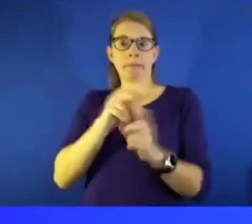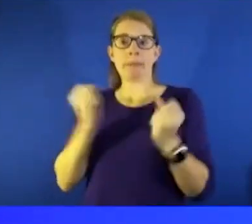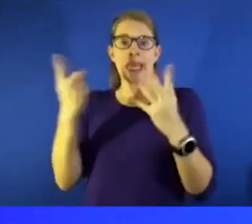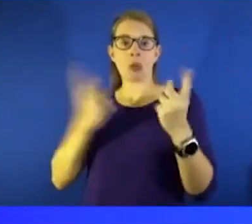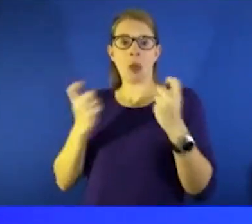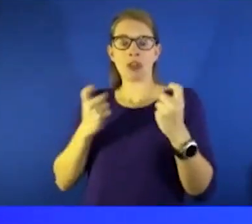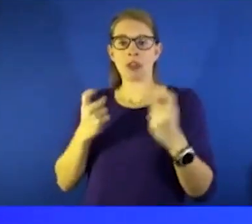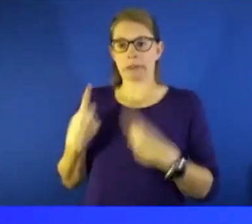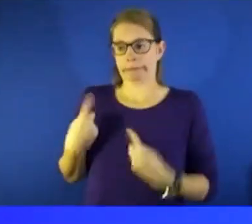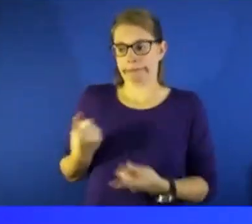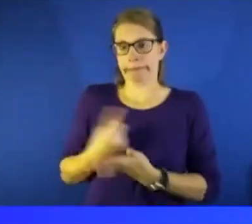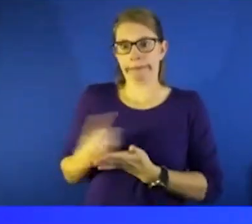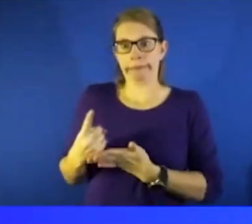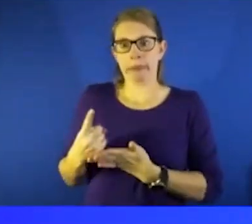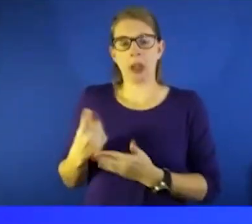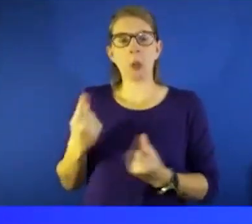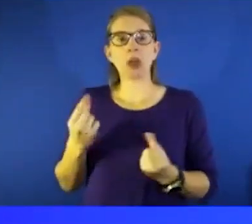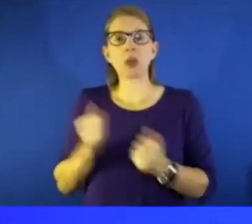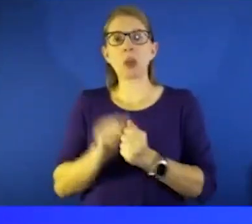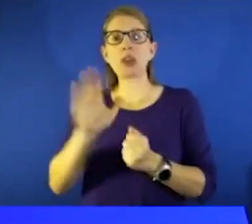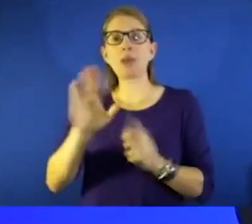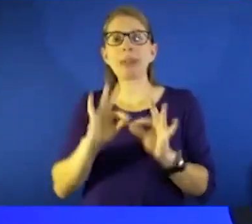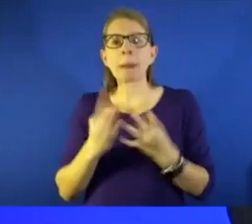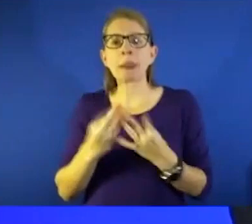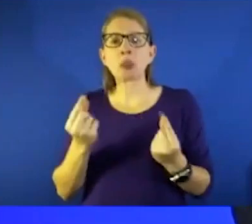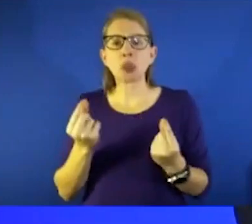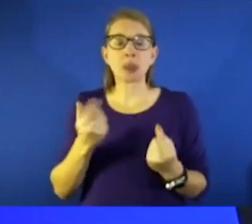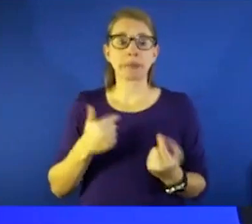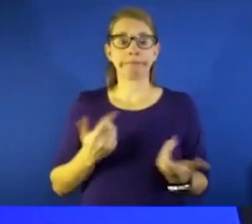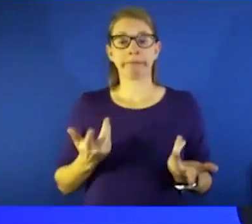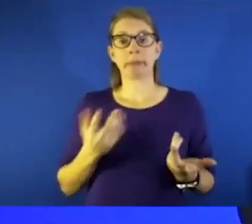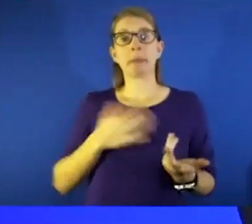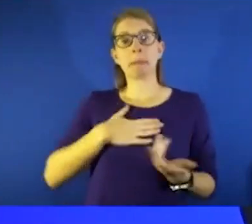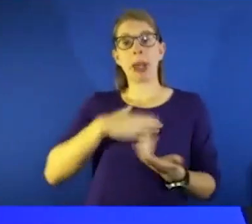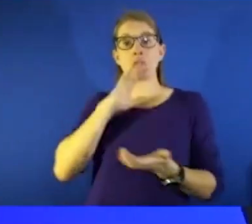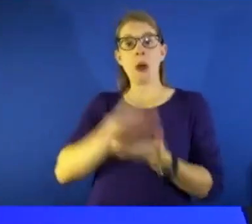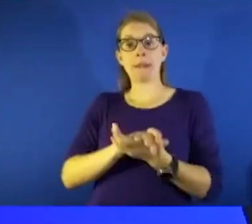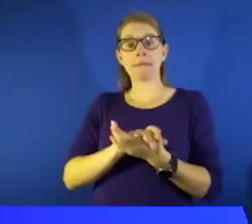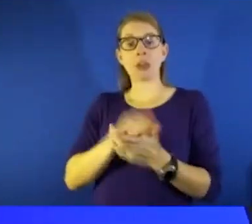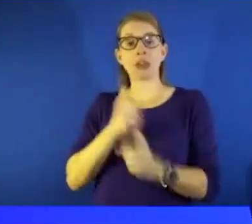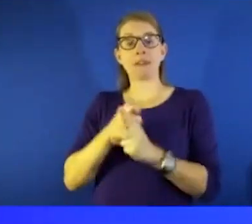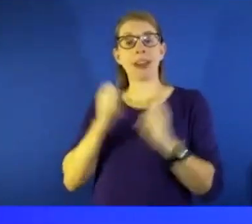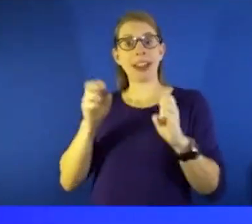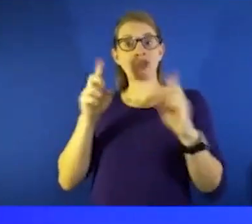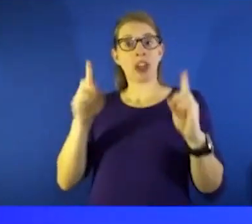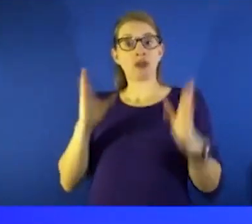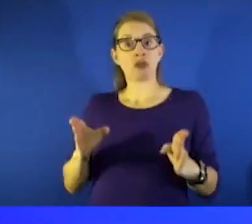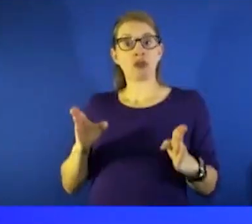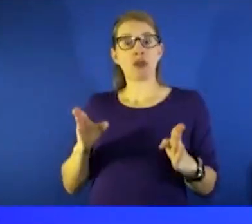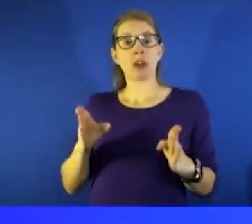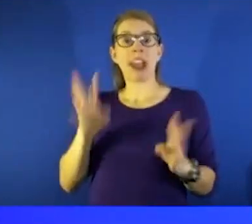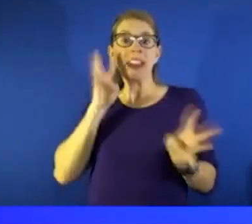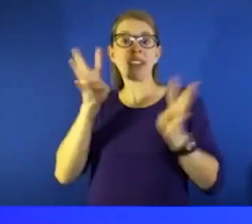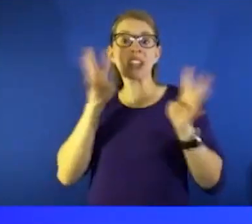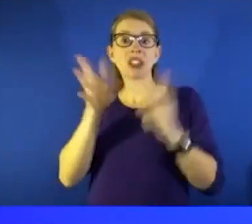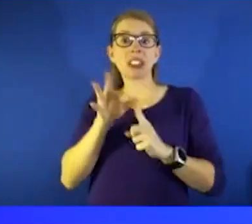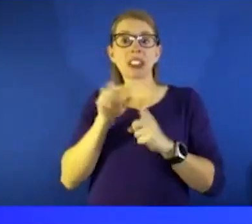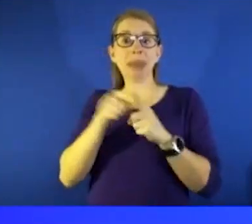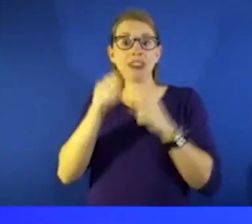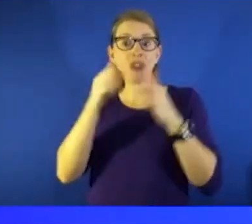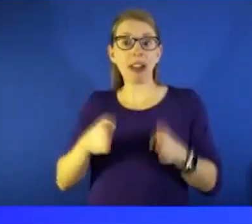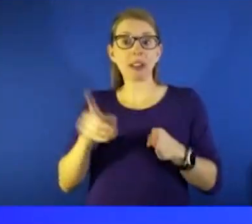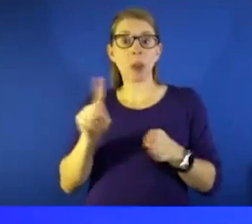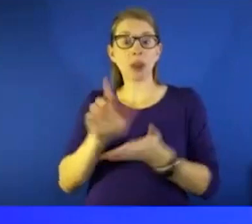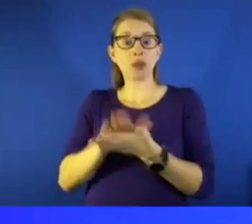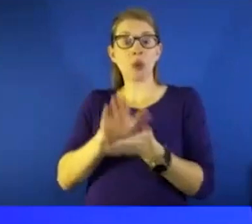what are you doing with your family? My wife is an educator, an innovation specialist in a school, and a